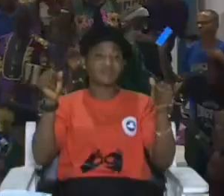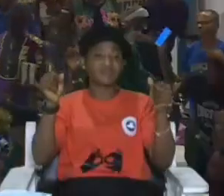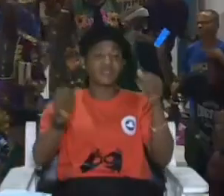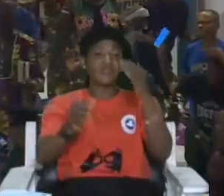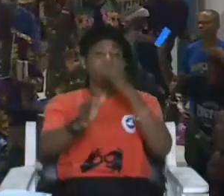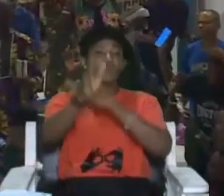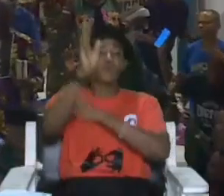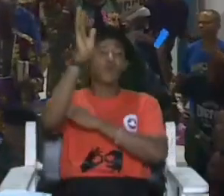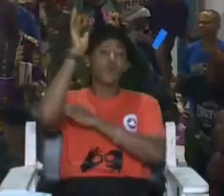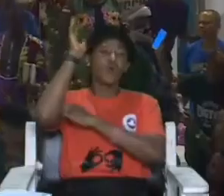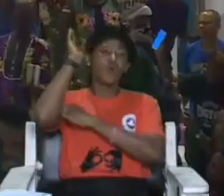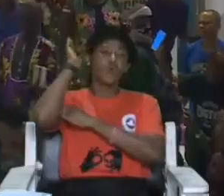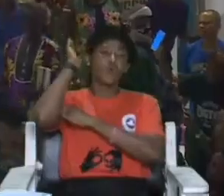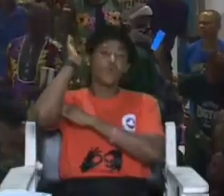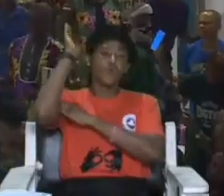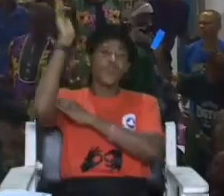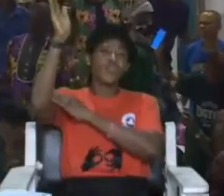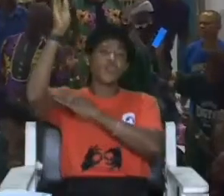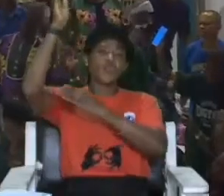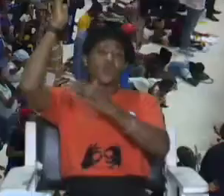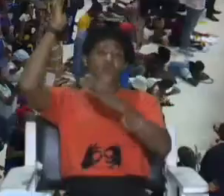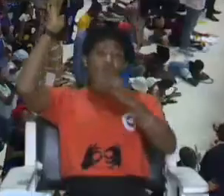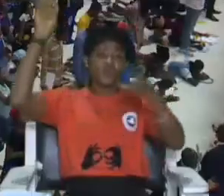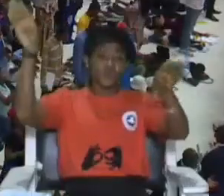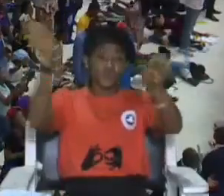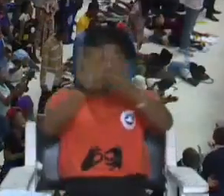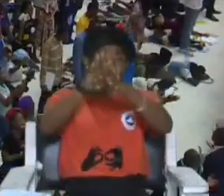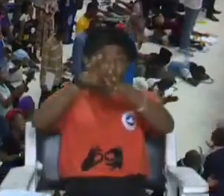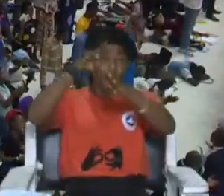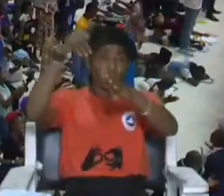God will shut the door against your pursuers.